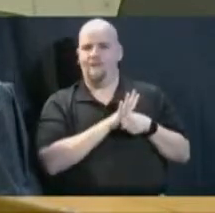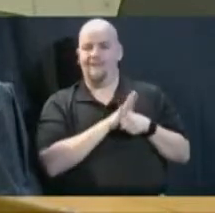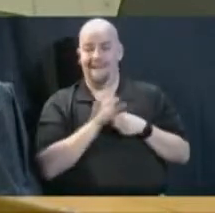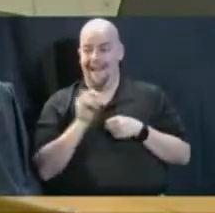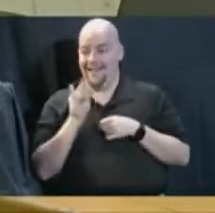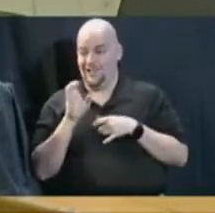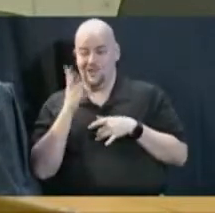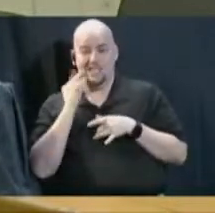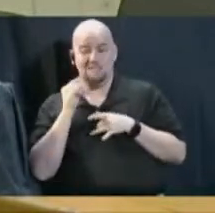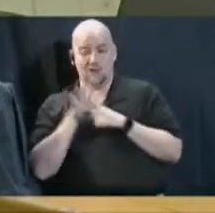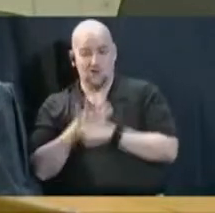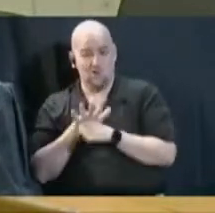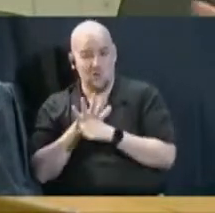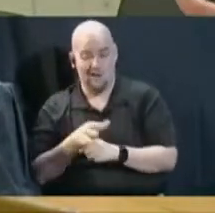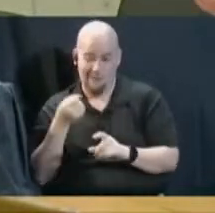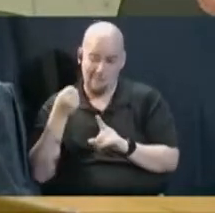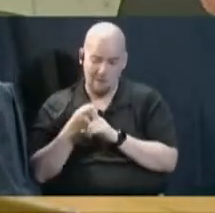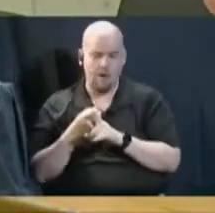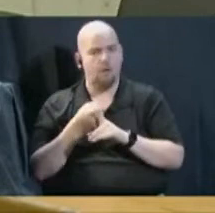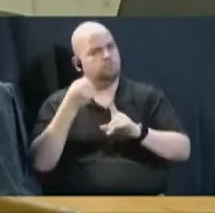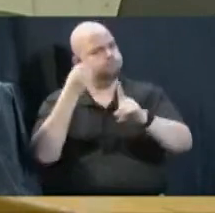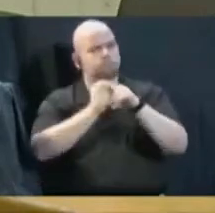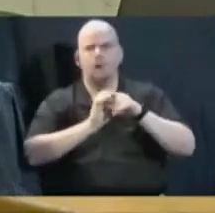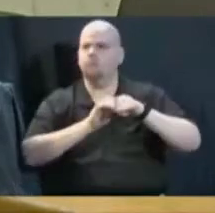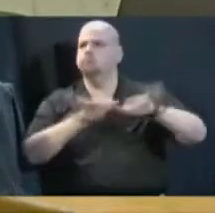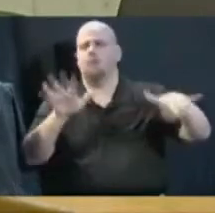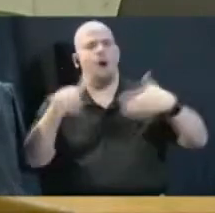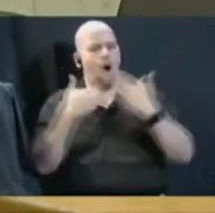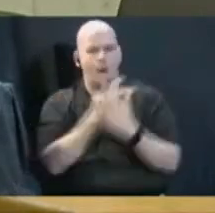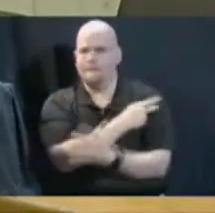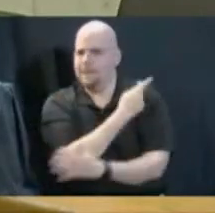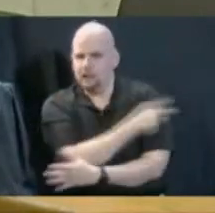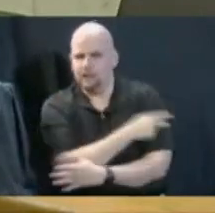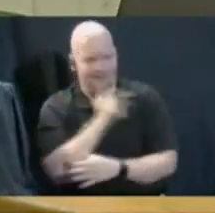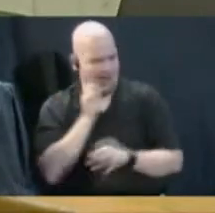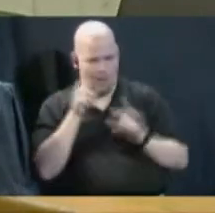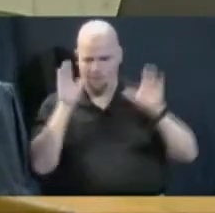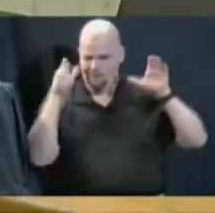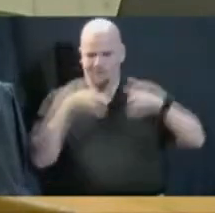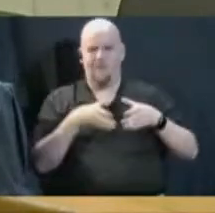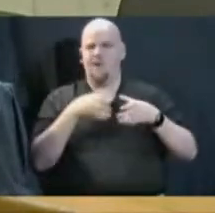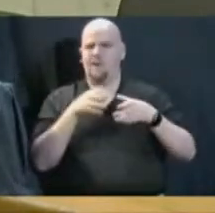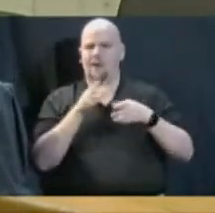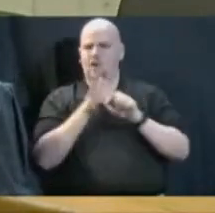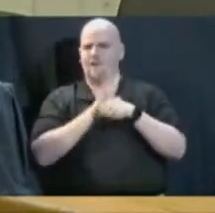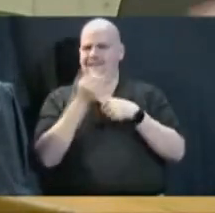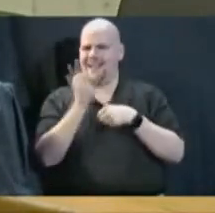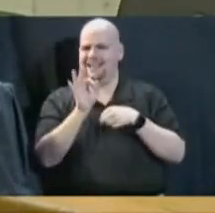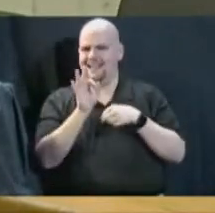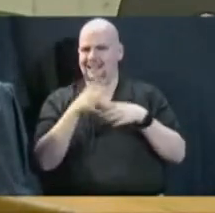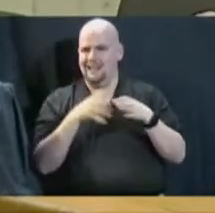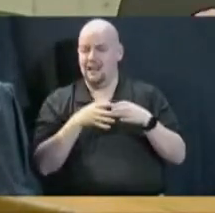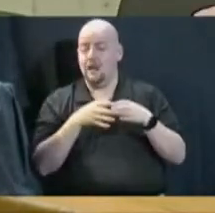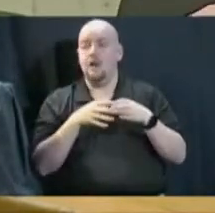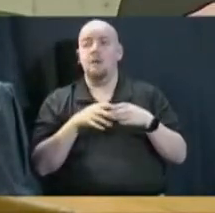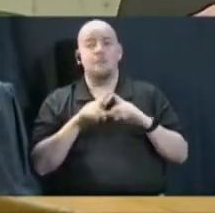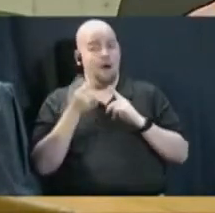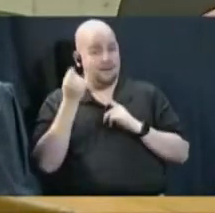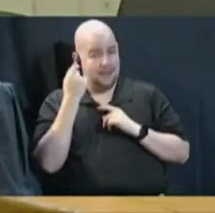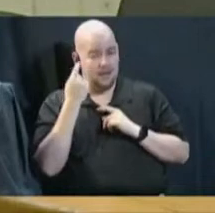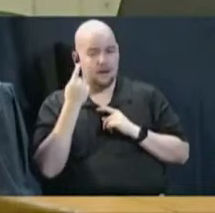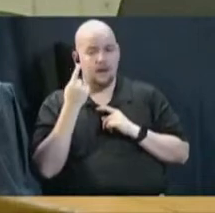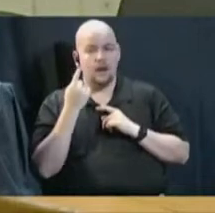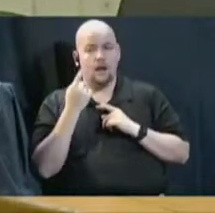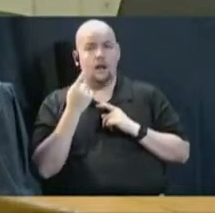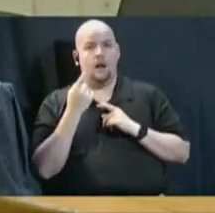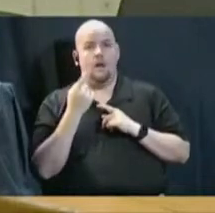experiencing a stress, that stress impacts all patients. It is not just about patients with COVID-19. But the message that we don't want to send is that